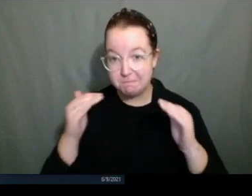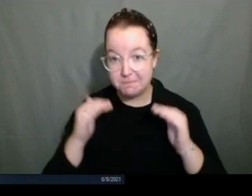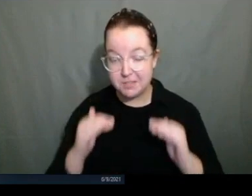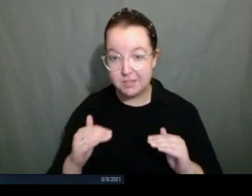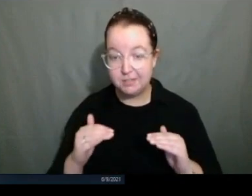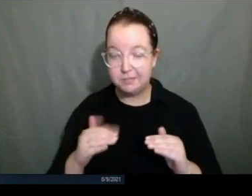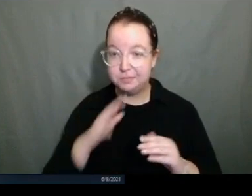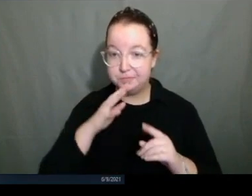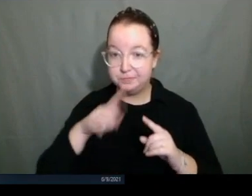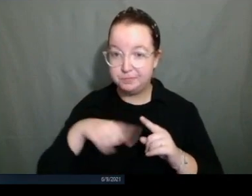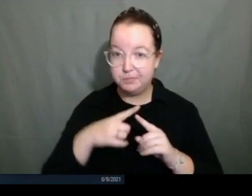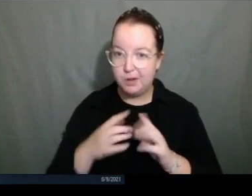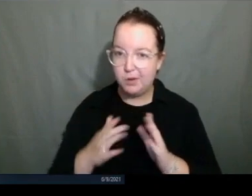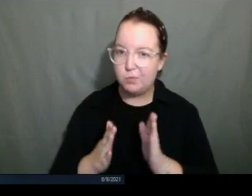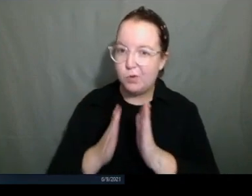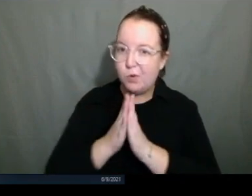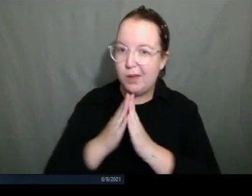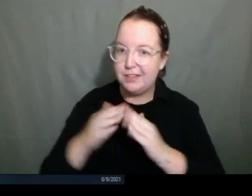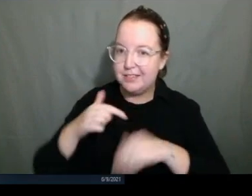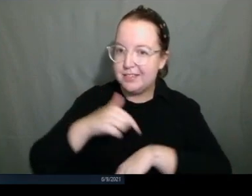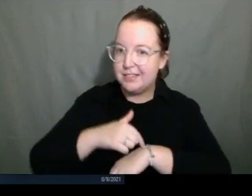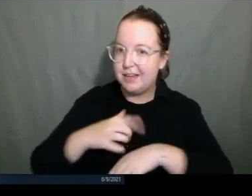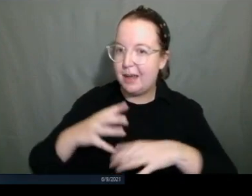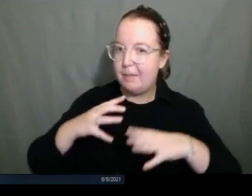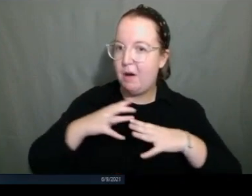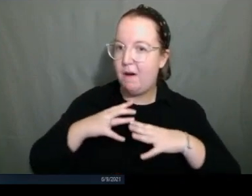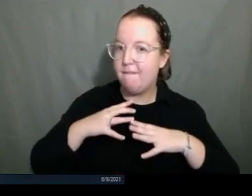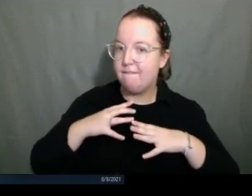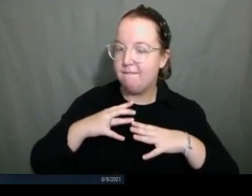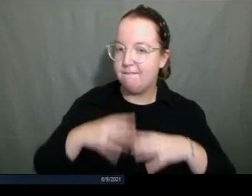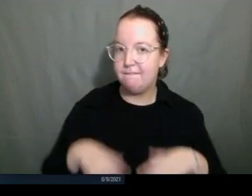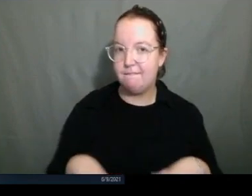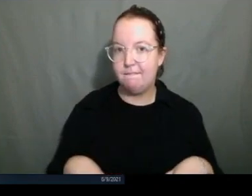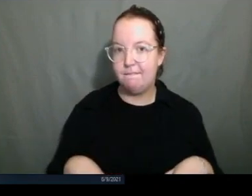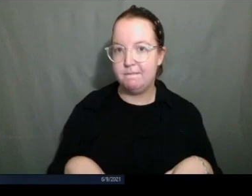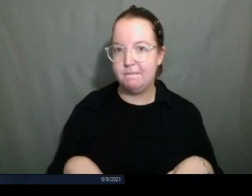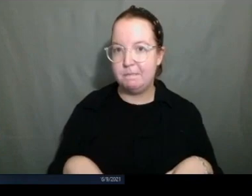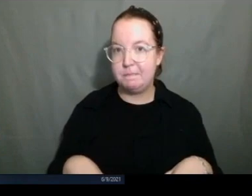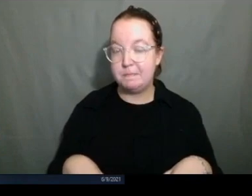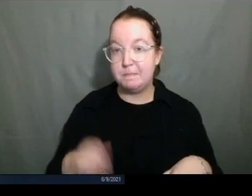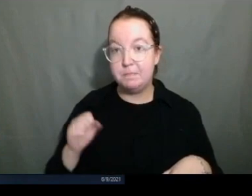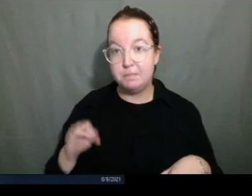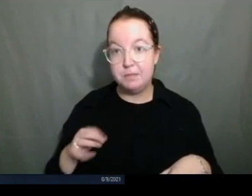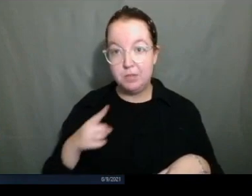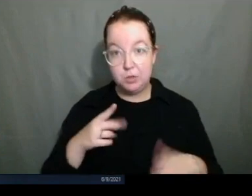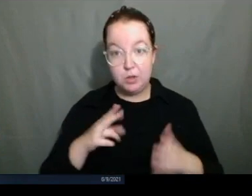to submit a time off request. Keep in mind when you are logged in, if you are logged